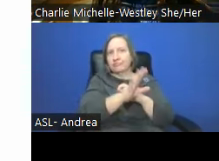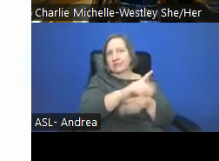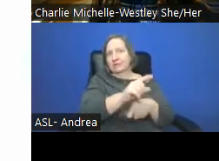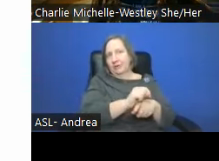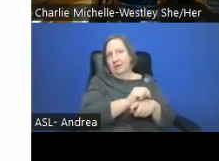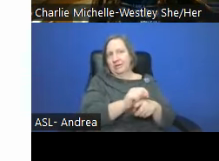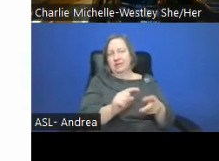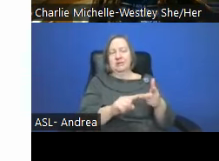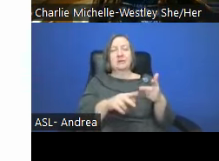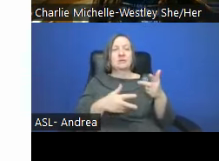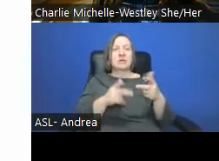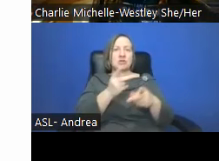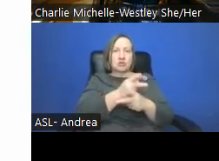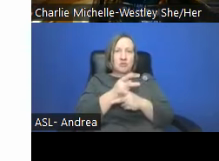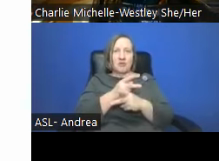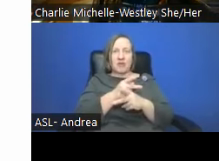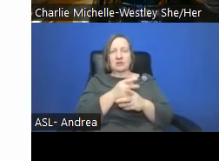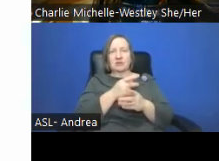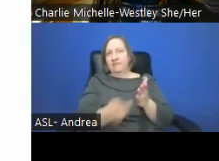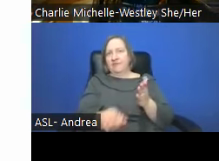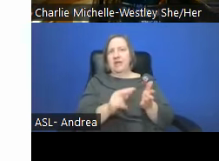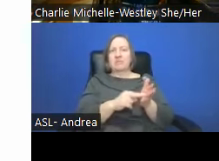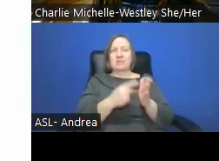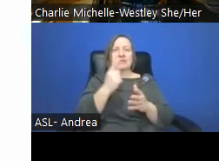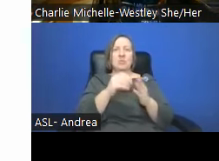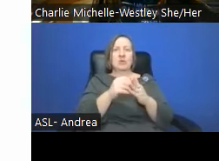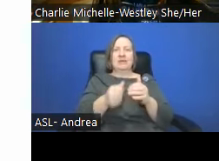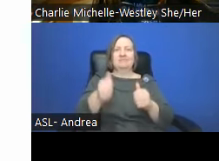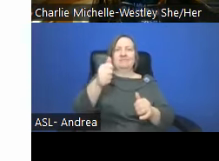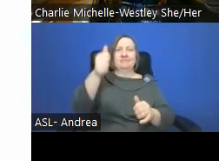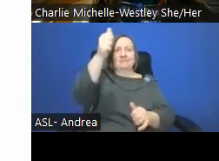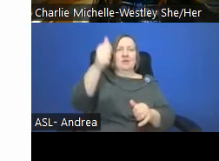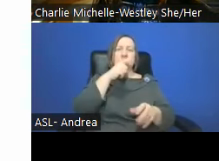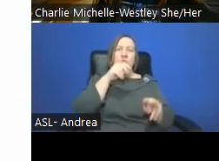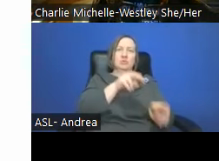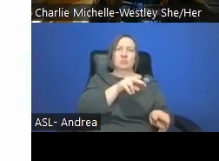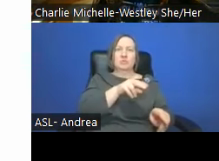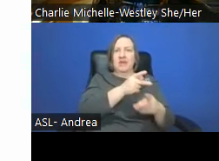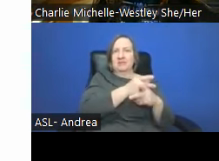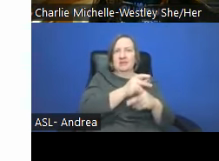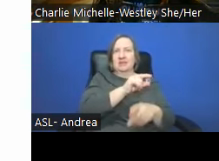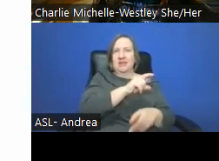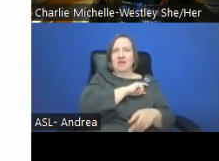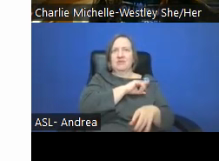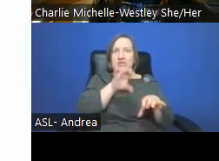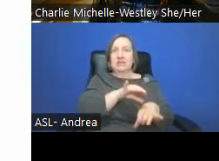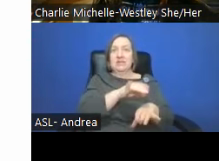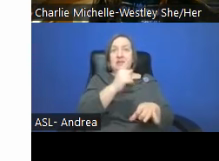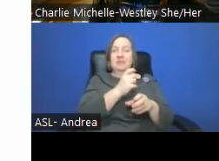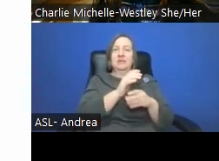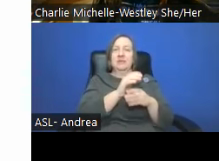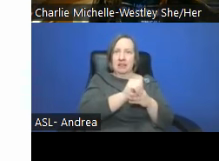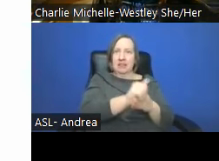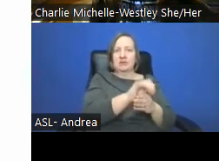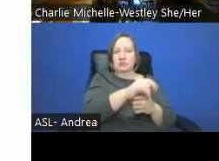3, supervisory failure, meaning someone in the chain of command supervising the officer engaged in an action that led to the